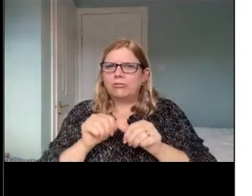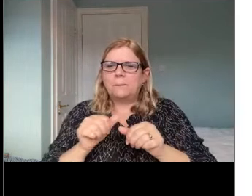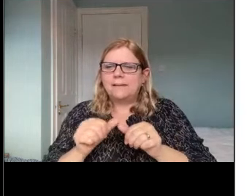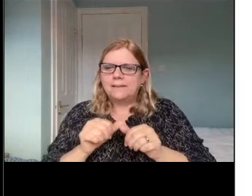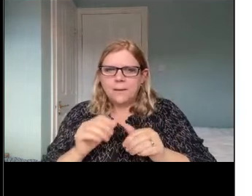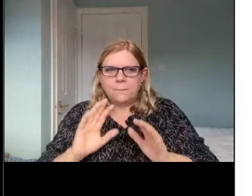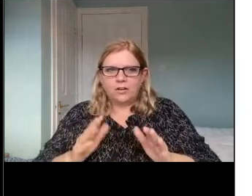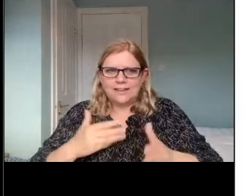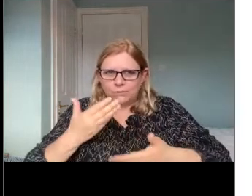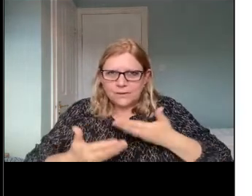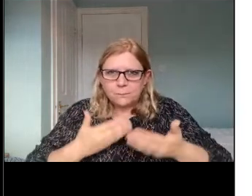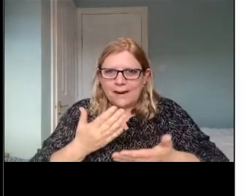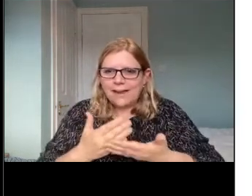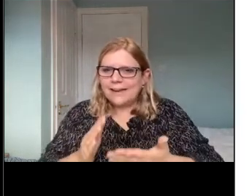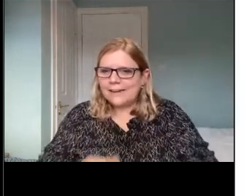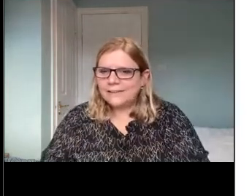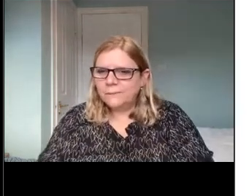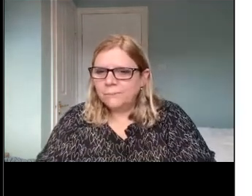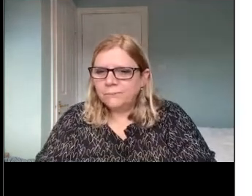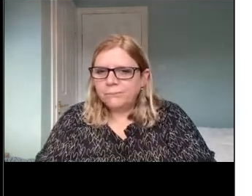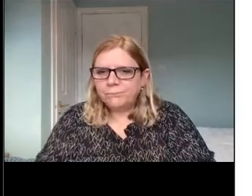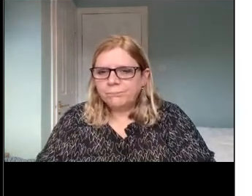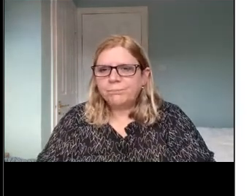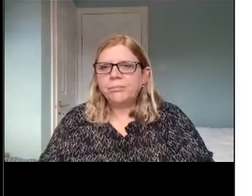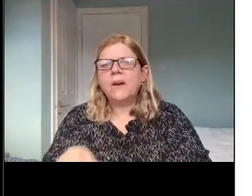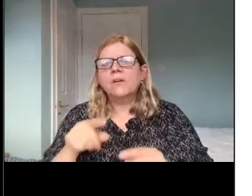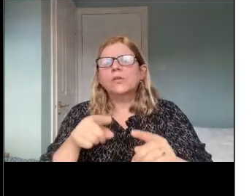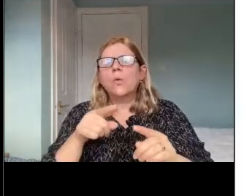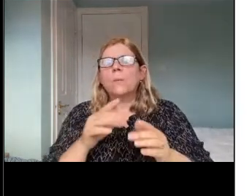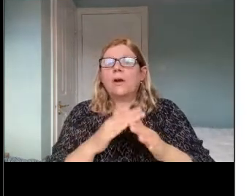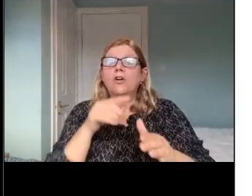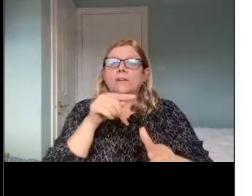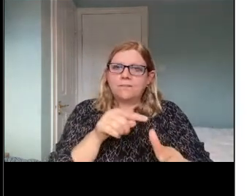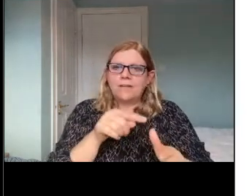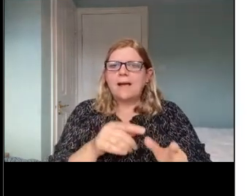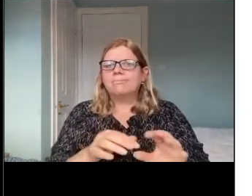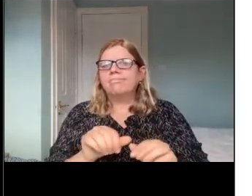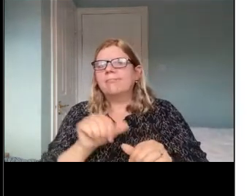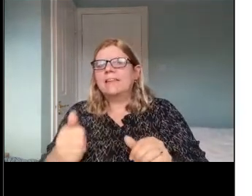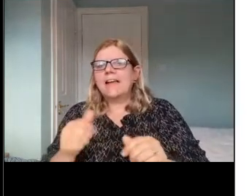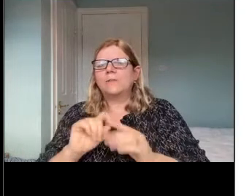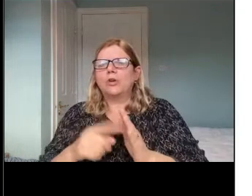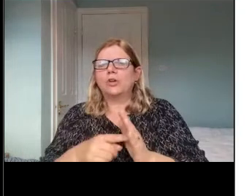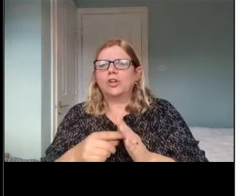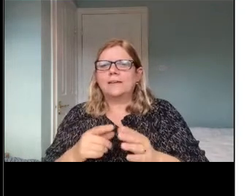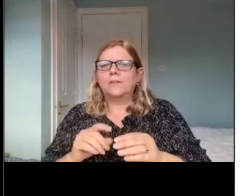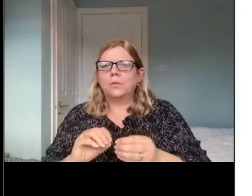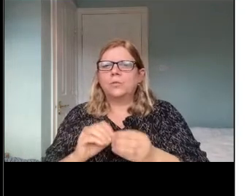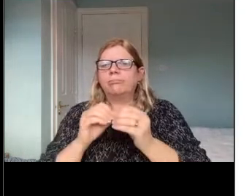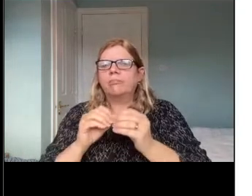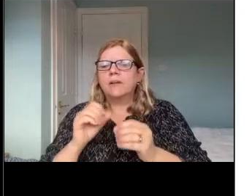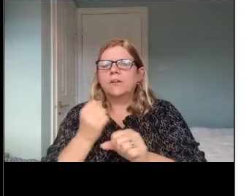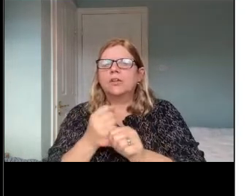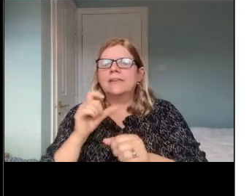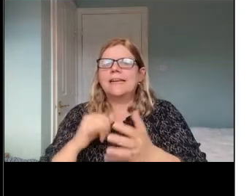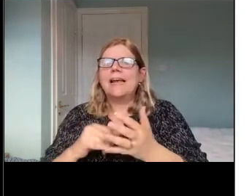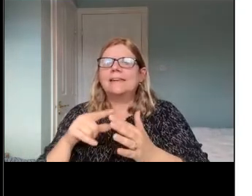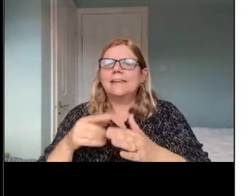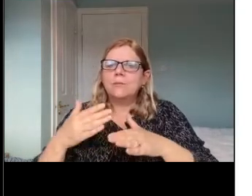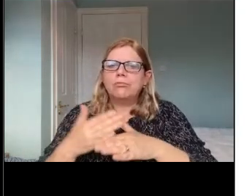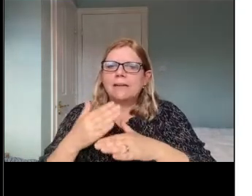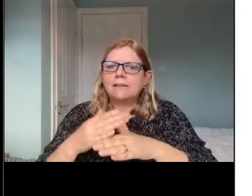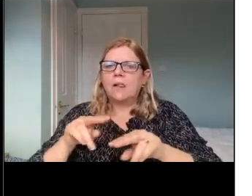a positive impact on them. It really helped them to understand these concepts better because they were working through it in sign language. And this links to